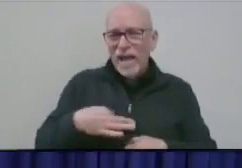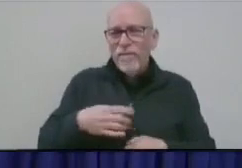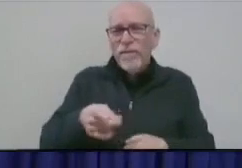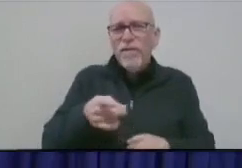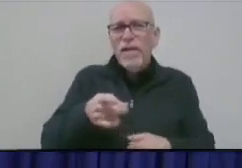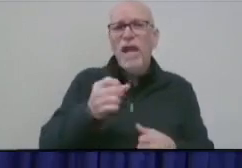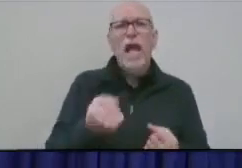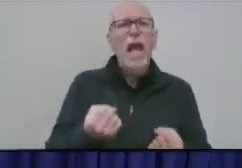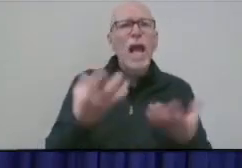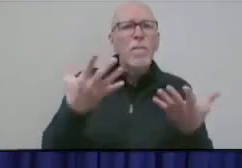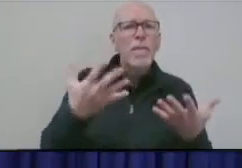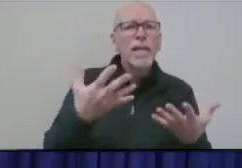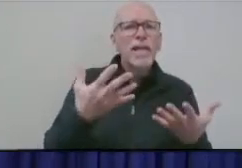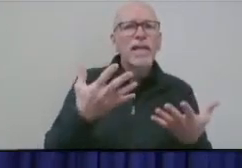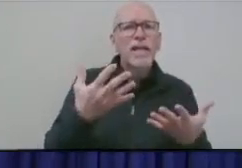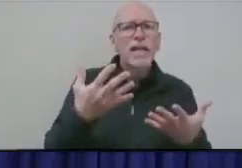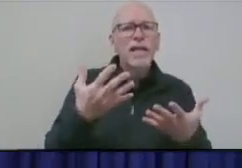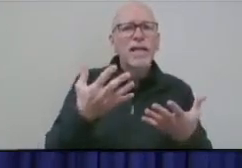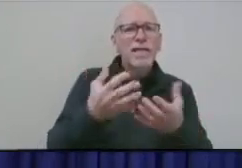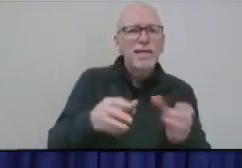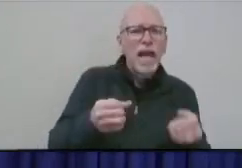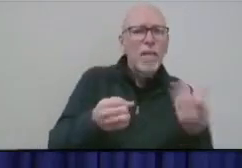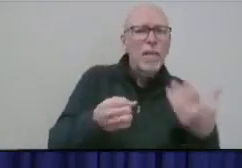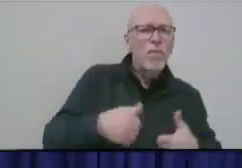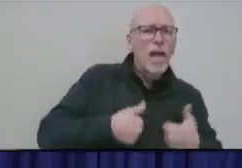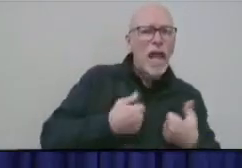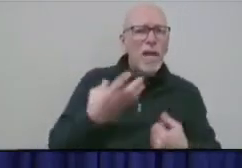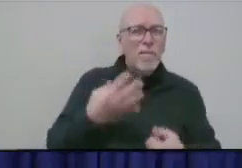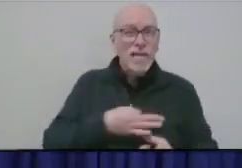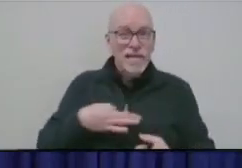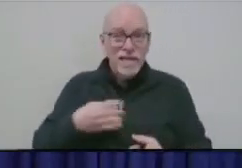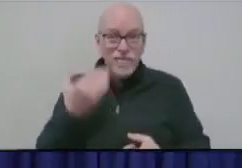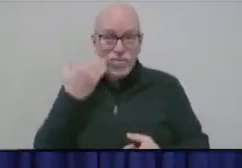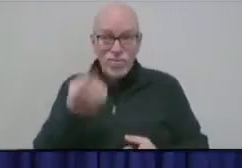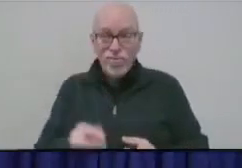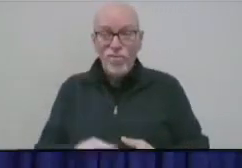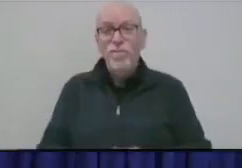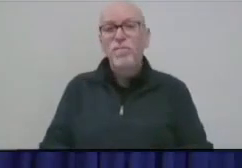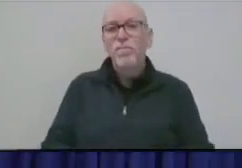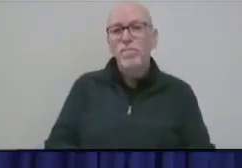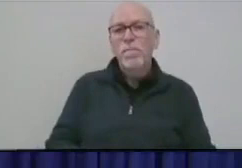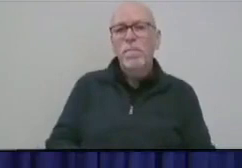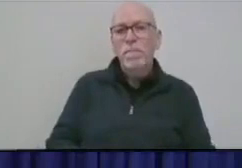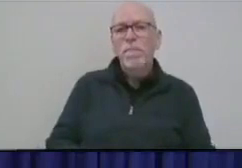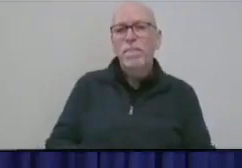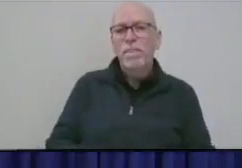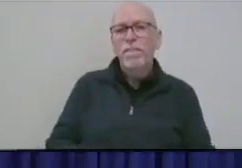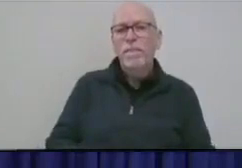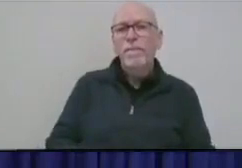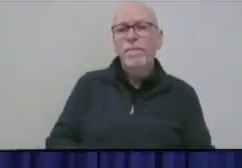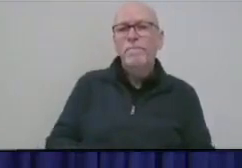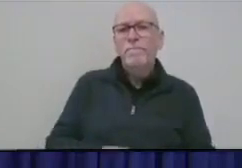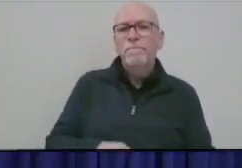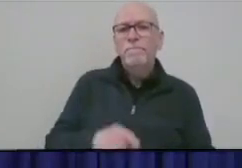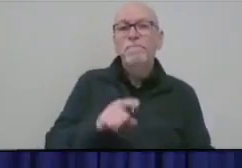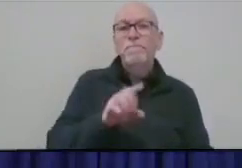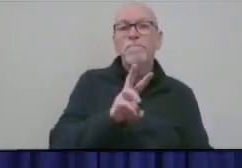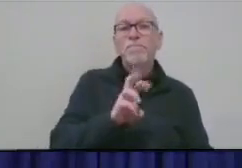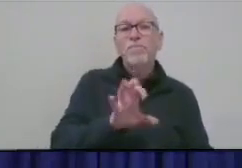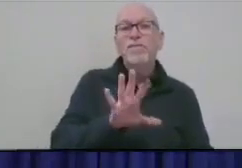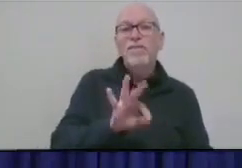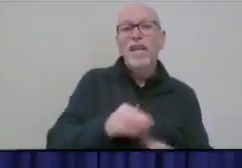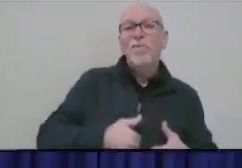know how many of each. So that was 659 residents and one staff